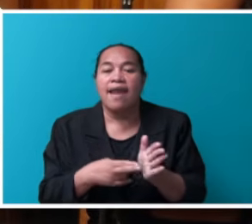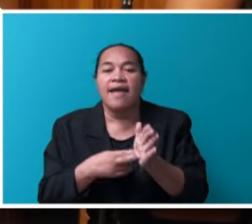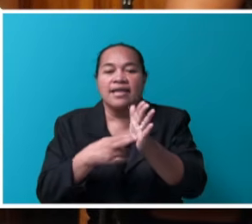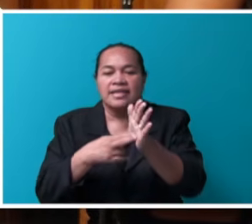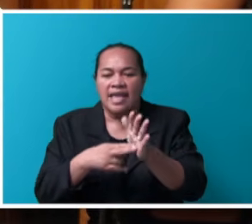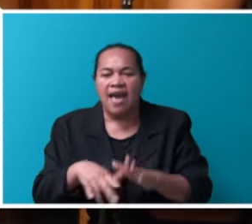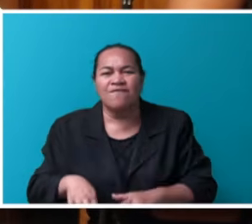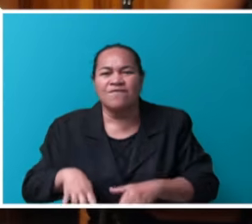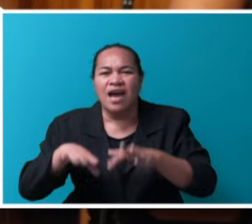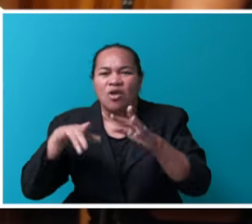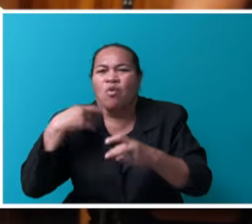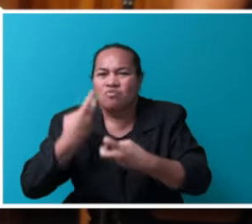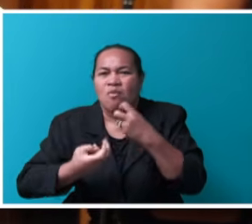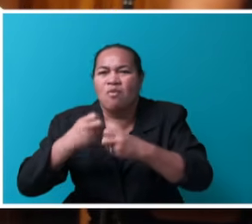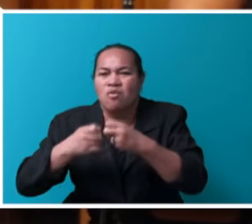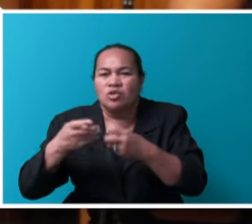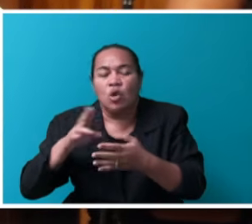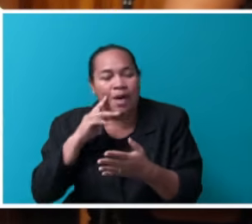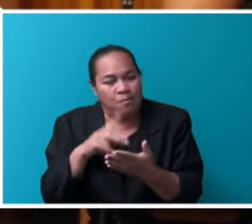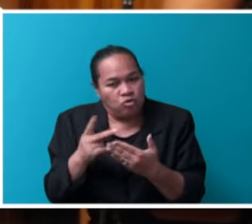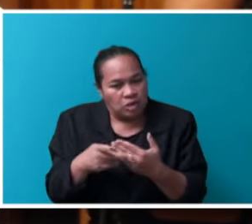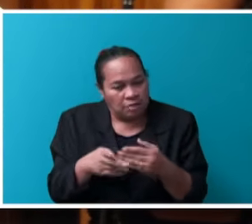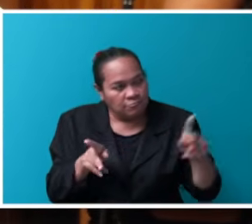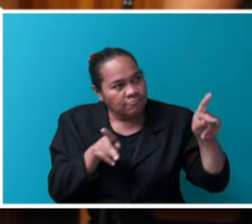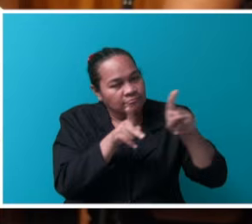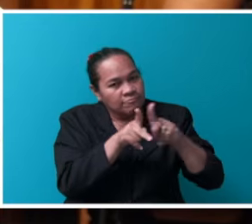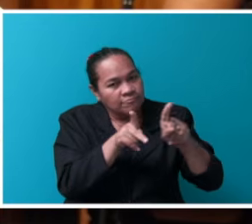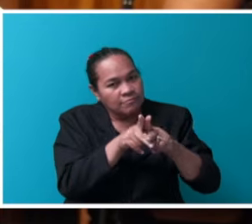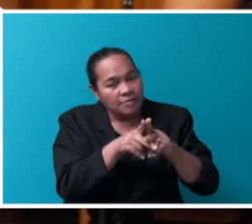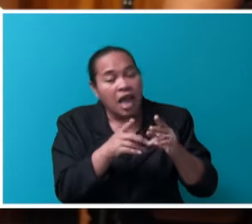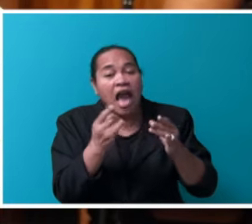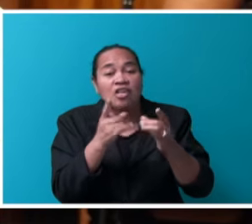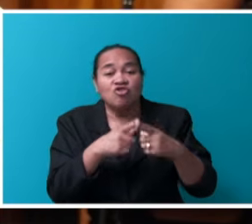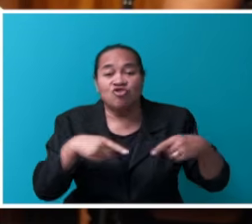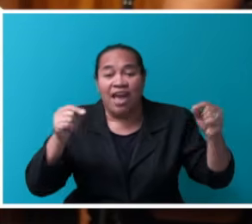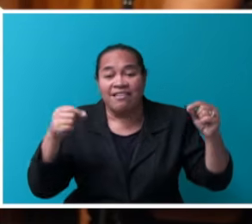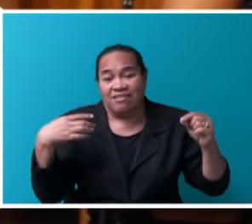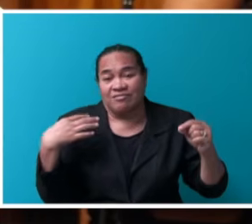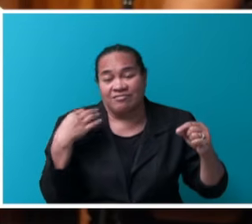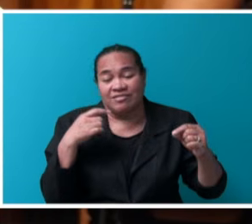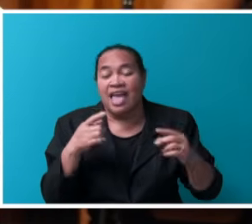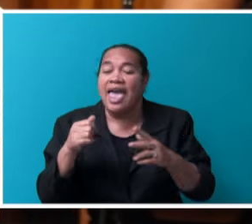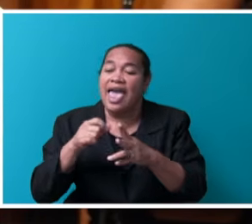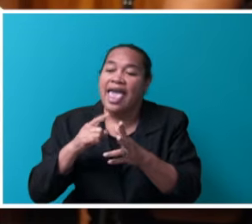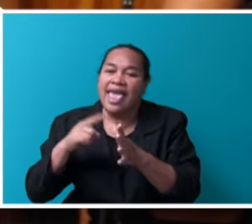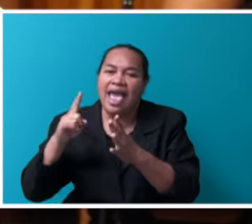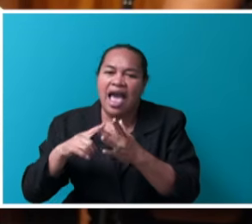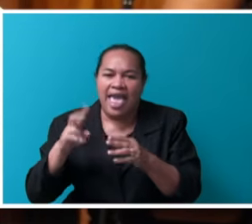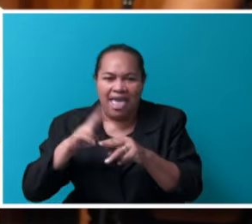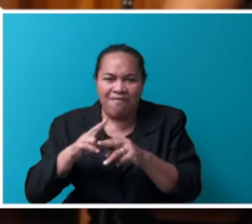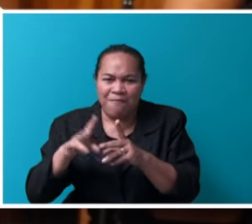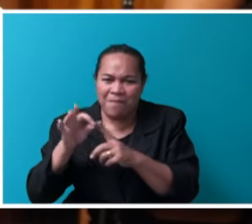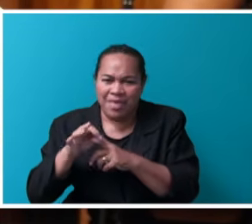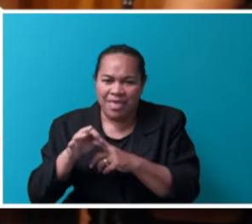Alleviation Project in collaboration with our development partners, JICA and AIFFP,